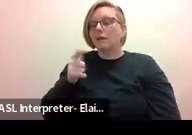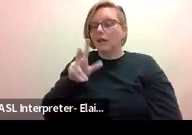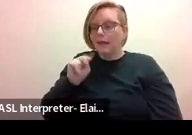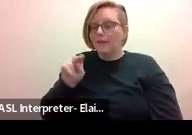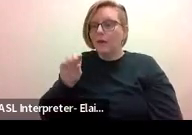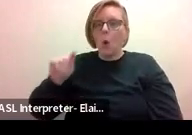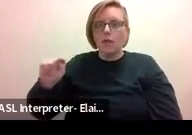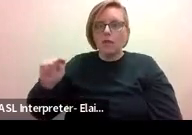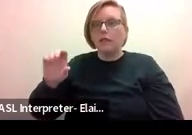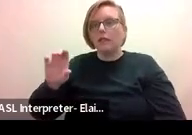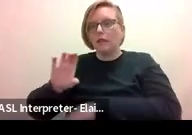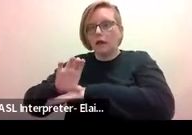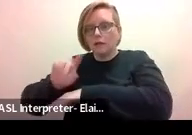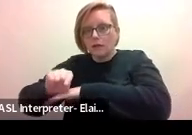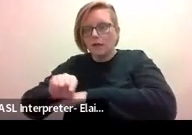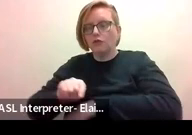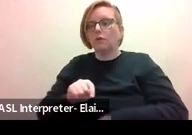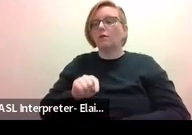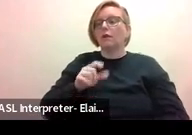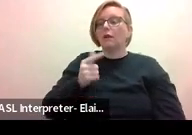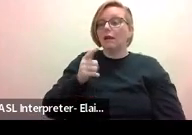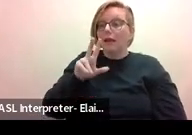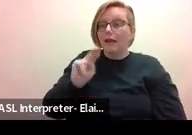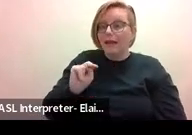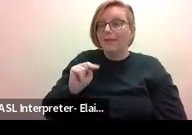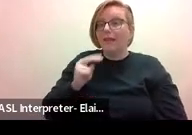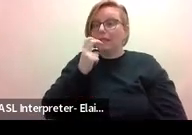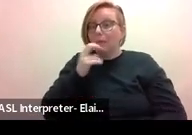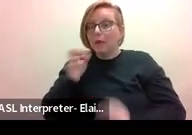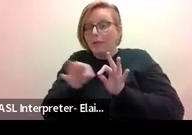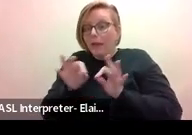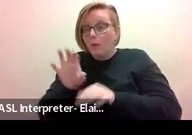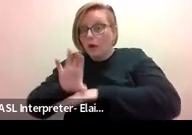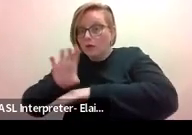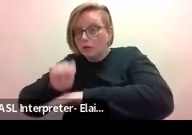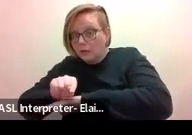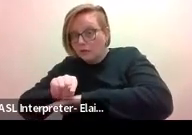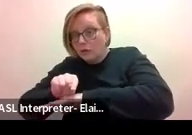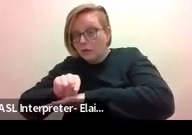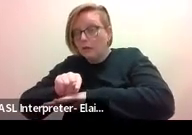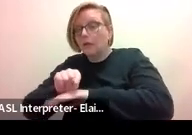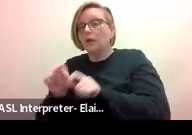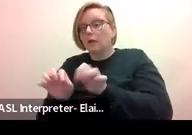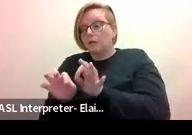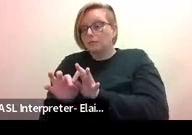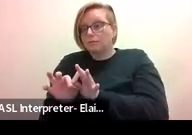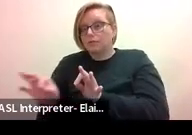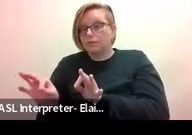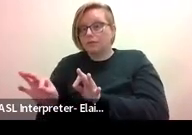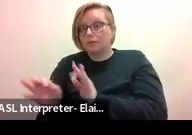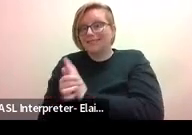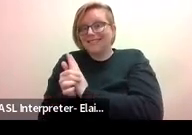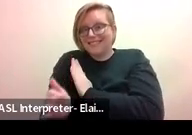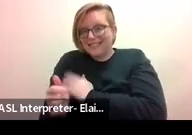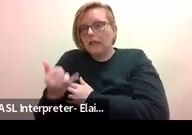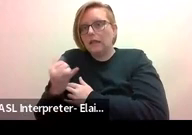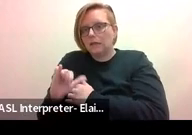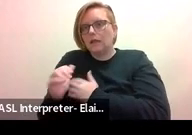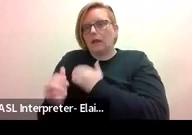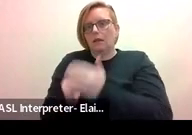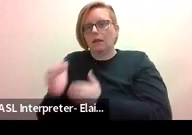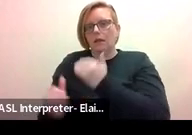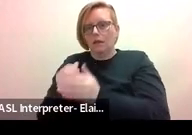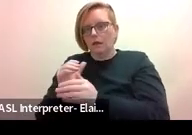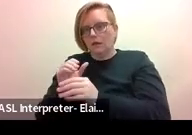given speech and language consultation, whatever it is, and then that specific skill that you are continuing to work on, just